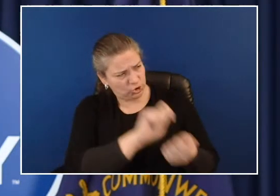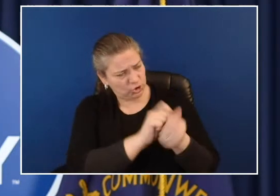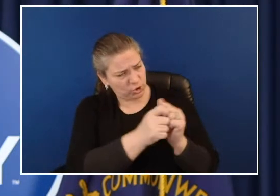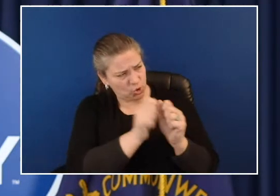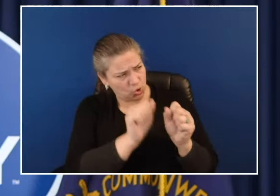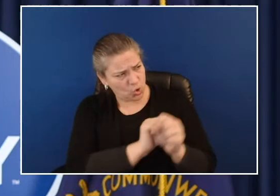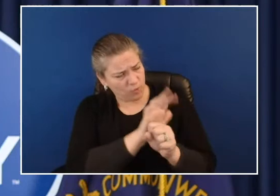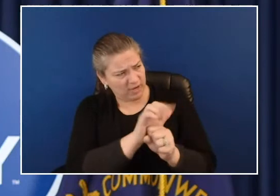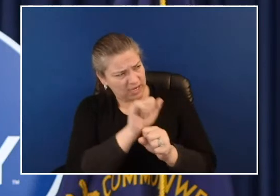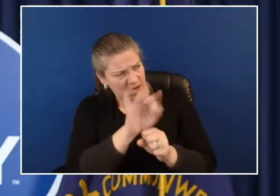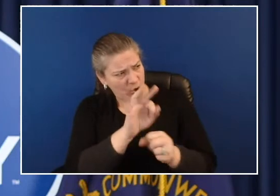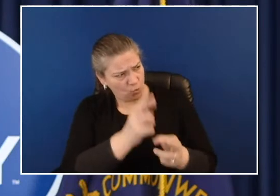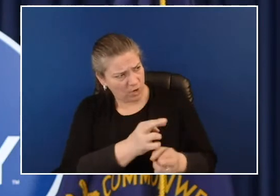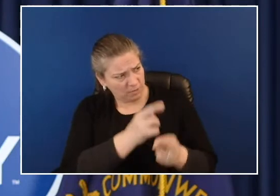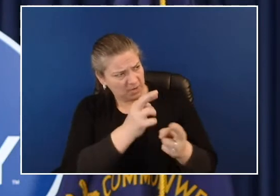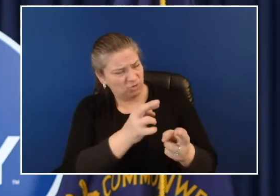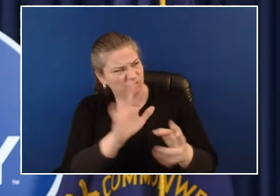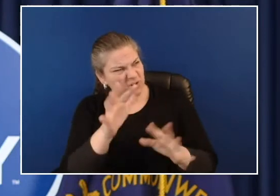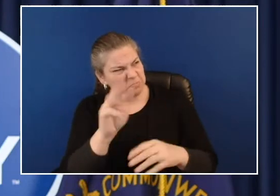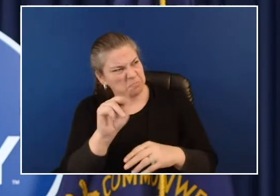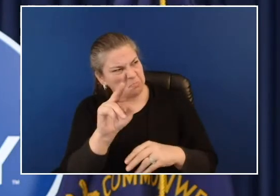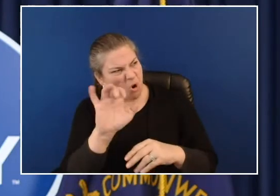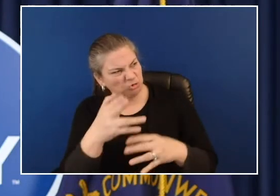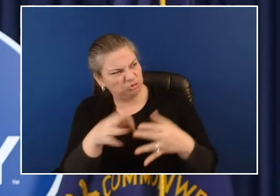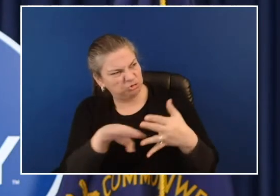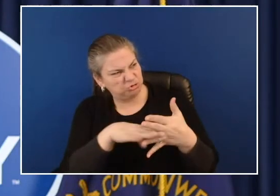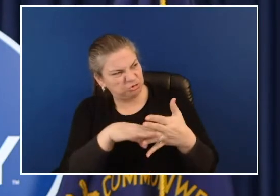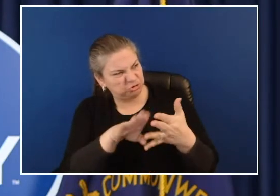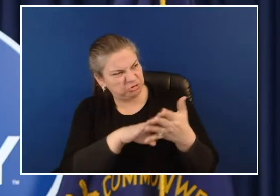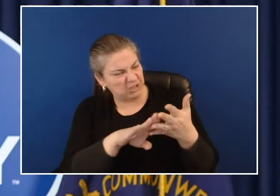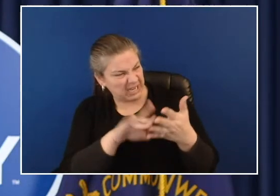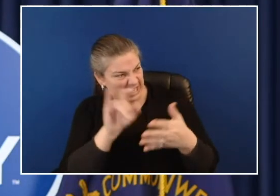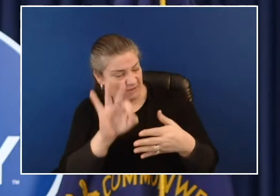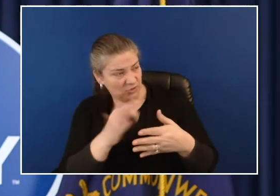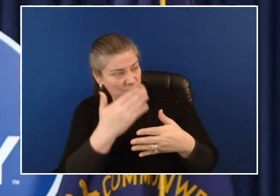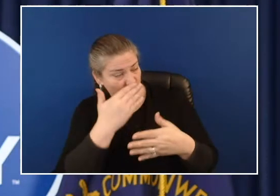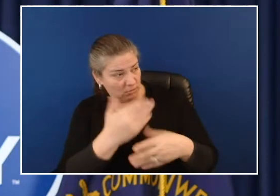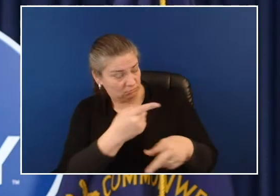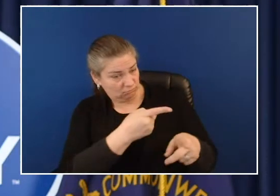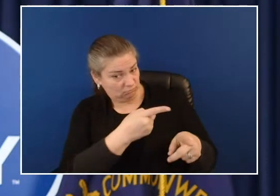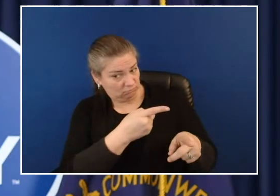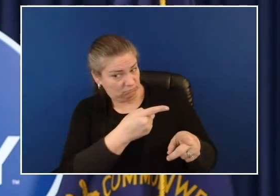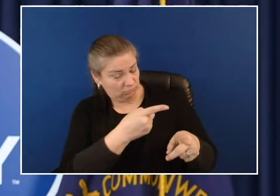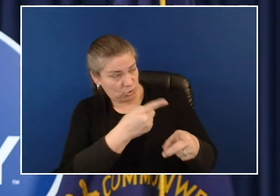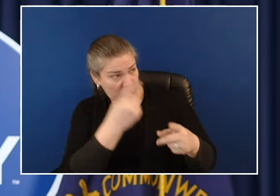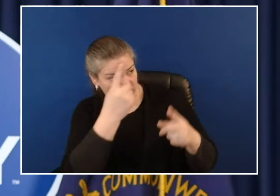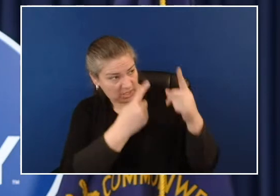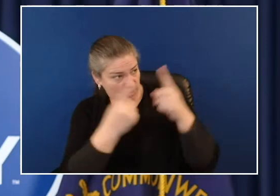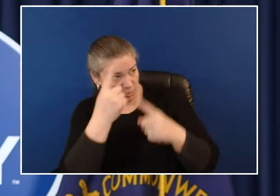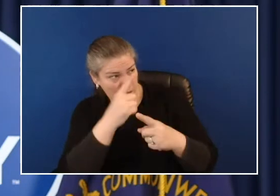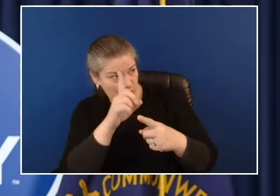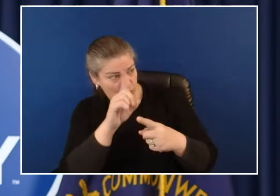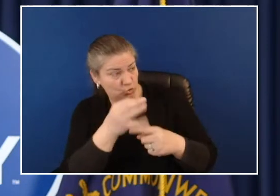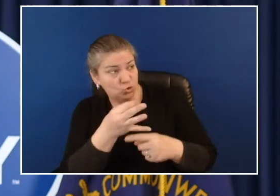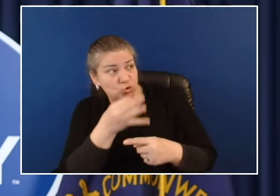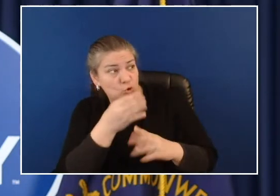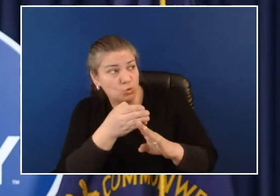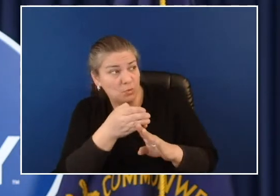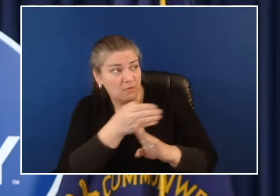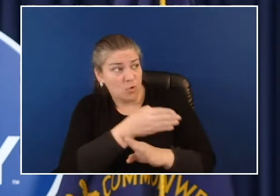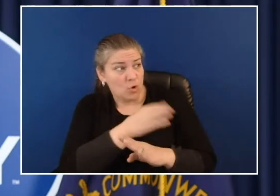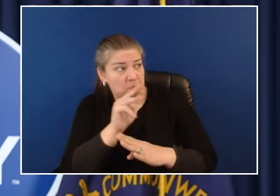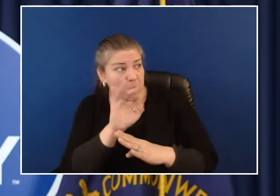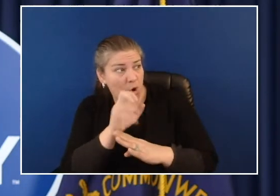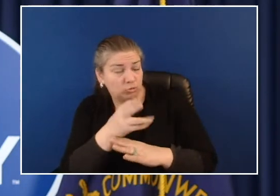recommendations mid-March, all goes well. Are you thinking about doing it any sooner, especially with